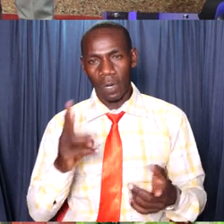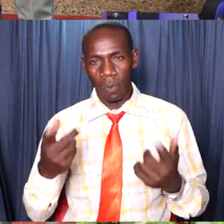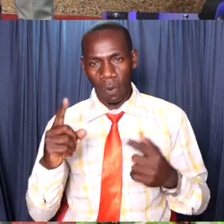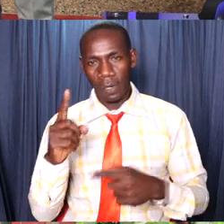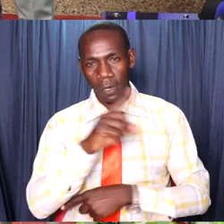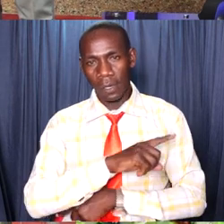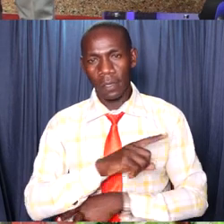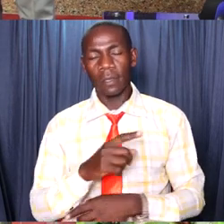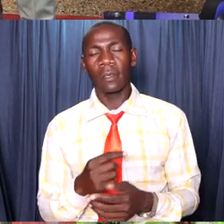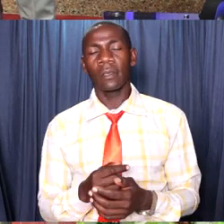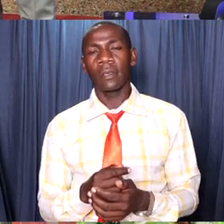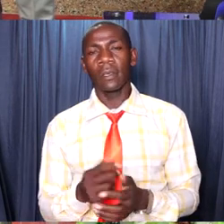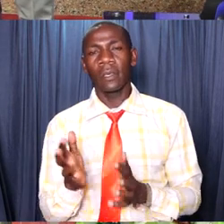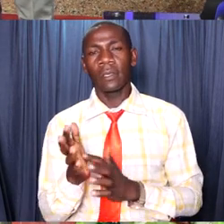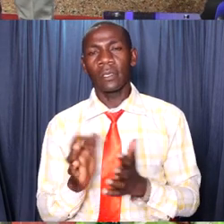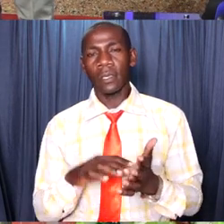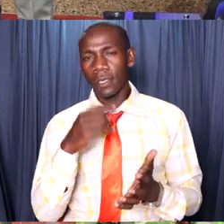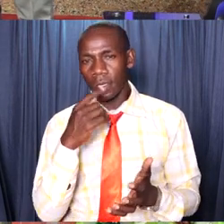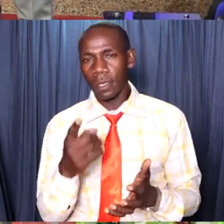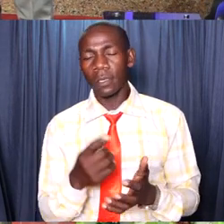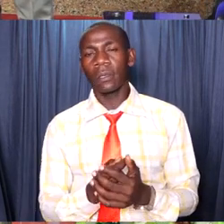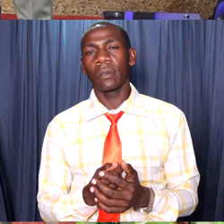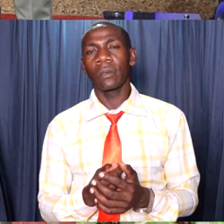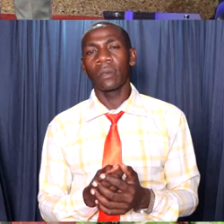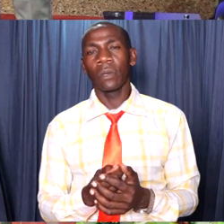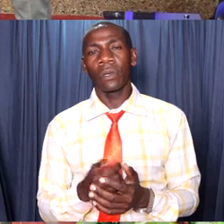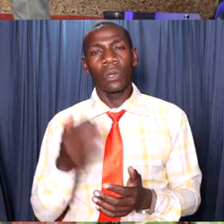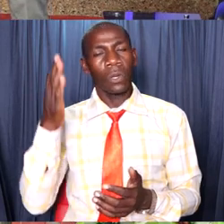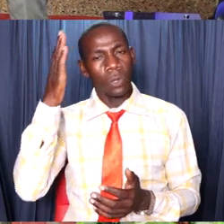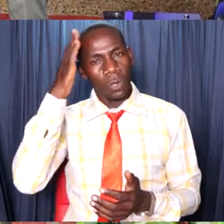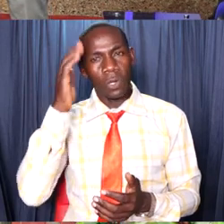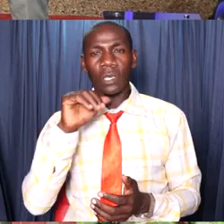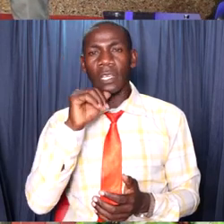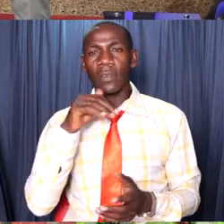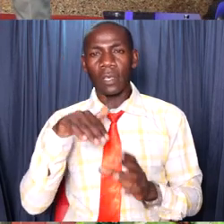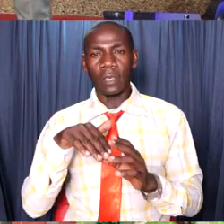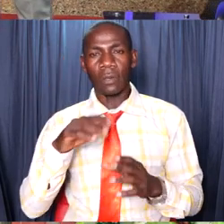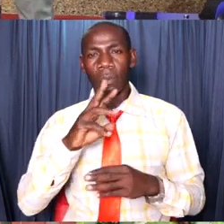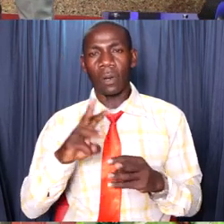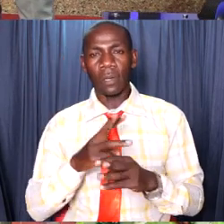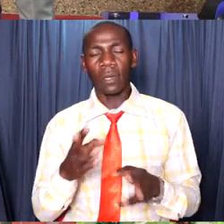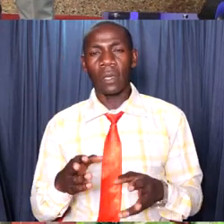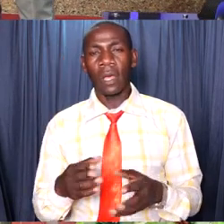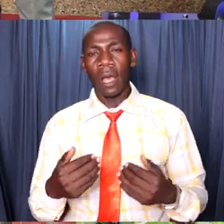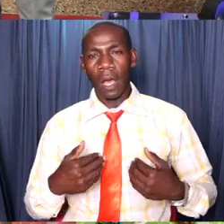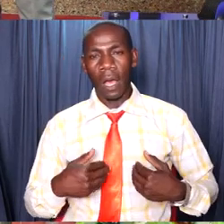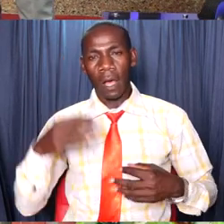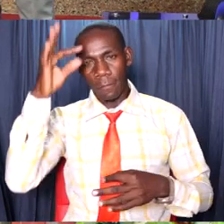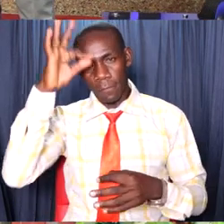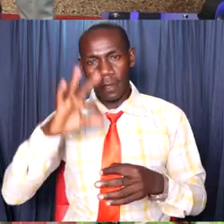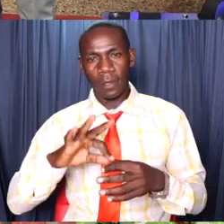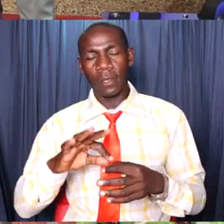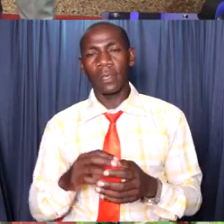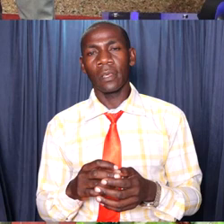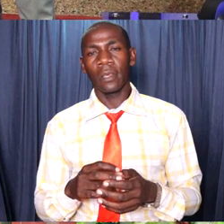It will come one given day. That's what the Lord Jesus said. Mujue dhiki iko duniani. You should know there's tribulation on earth. Lakini jipeni moyo. But